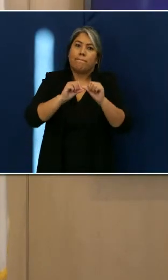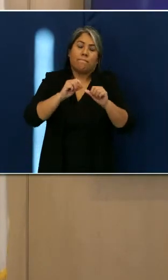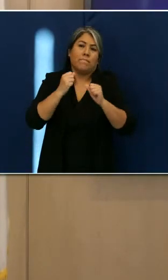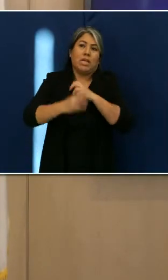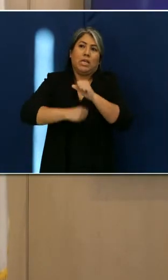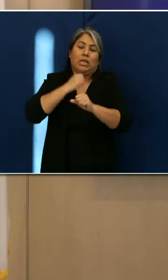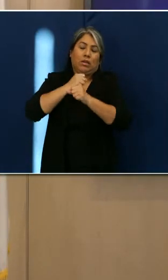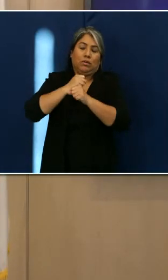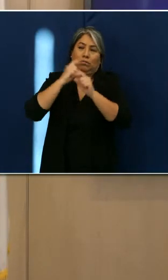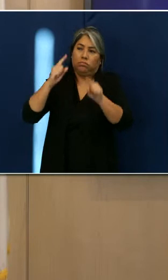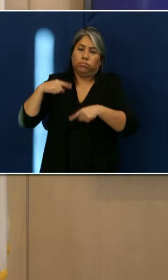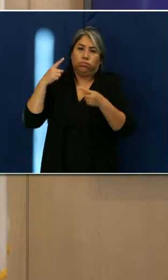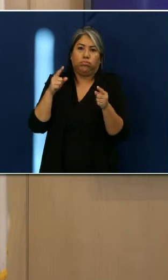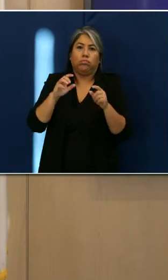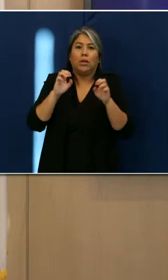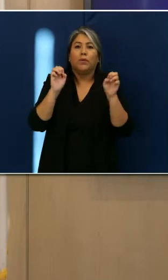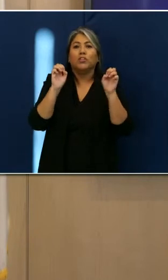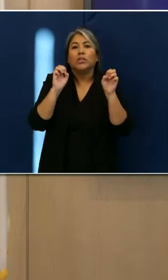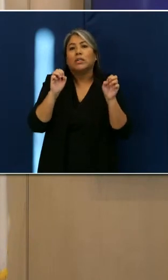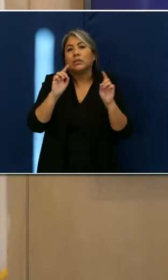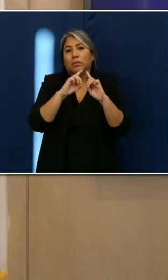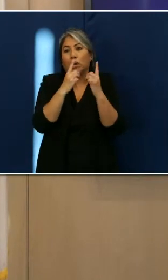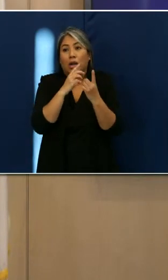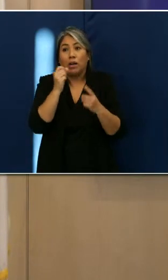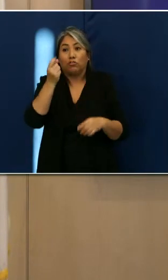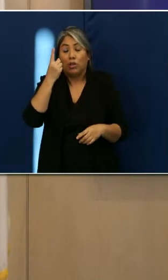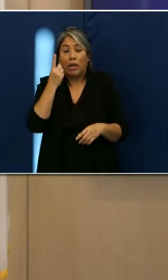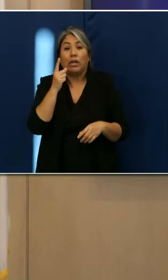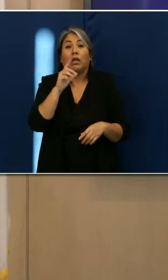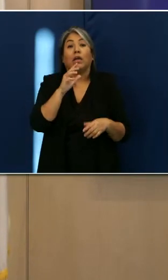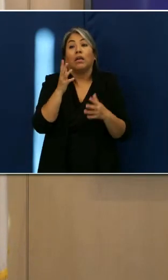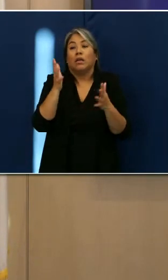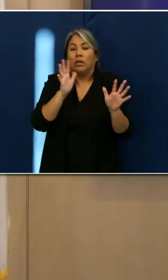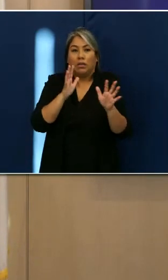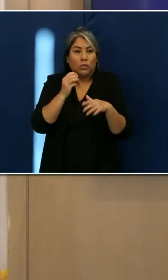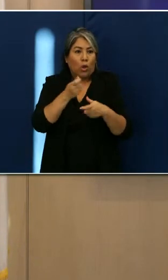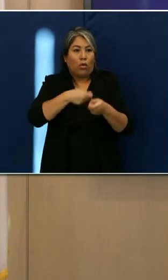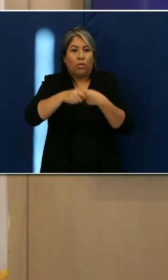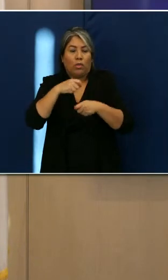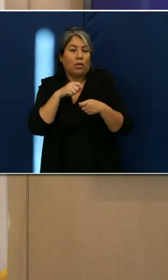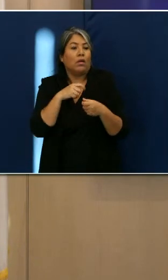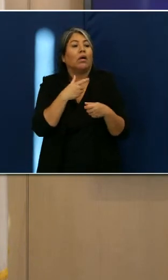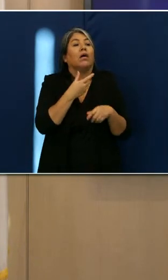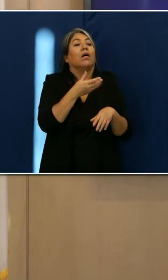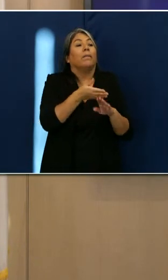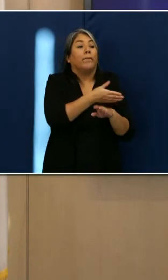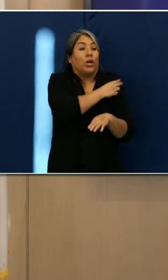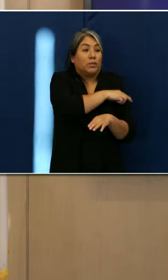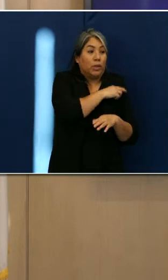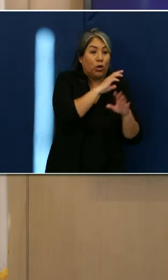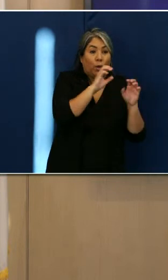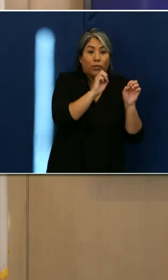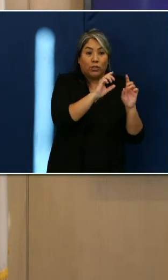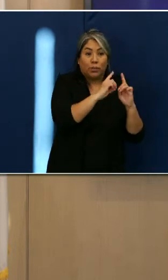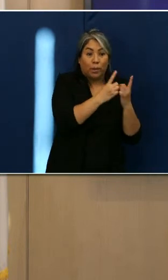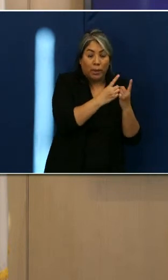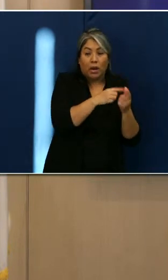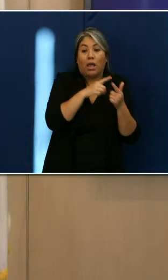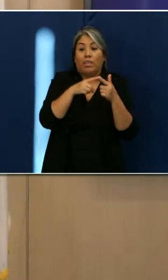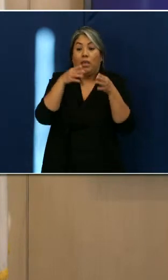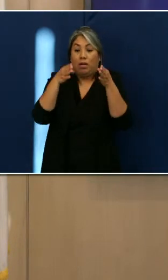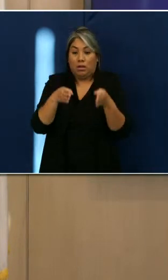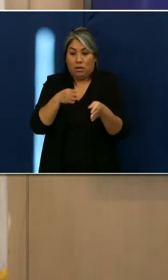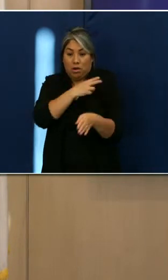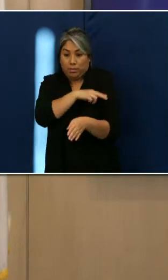department and understanding the flow from pre-hospital to the emergency department into the hospital, whether it's a ICU bed